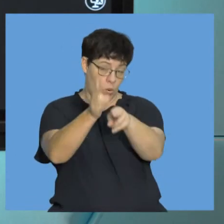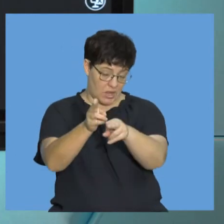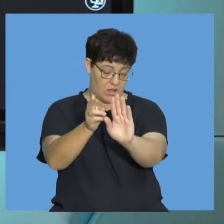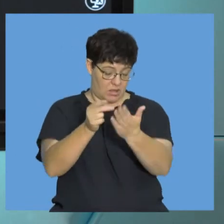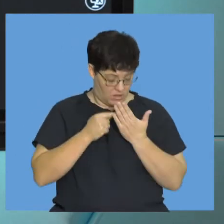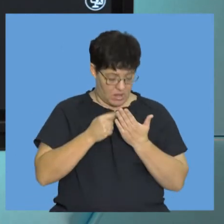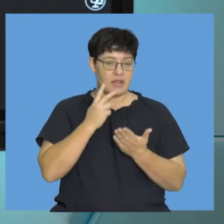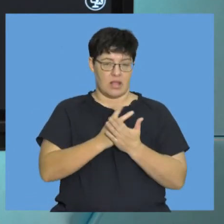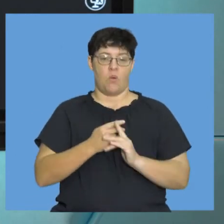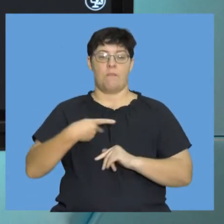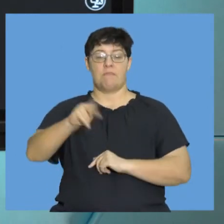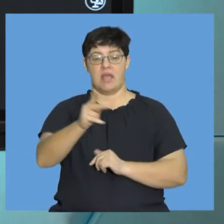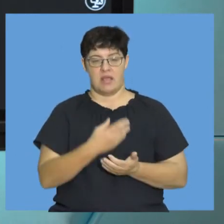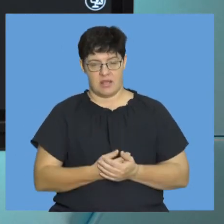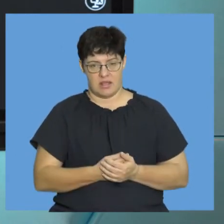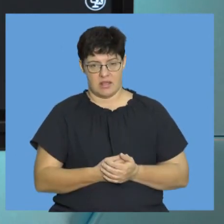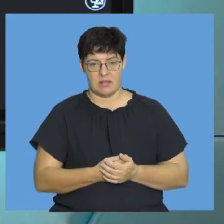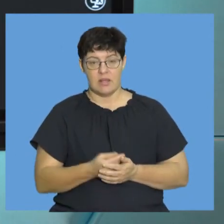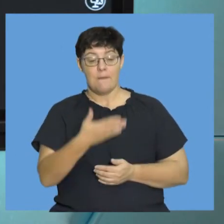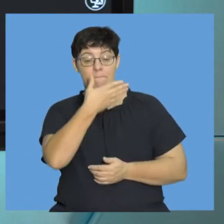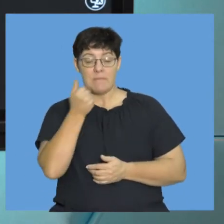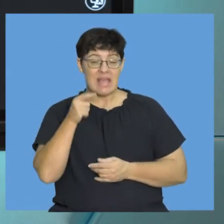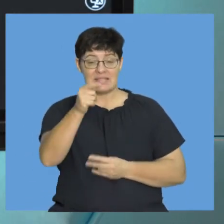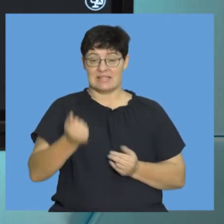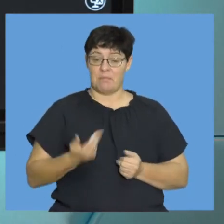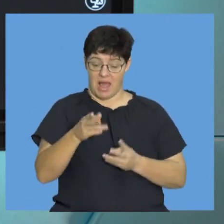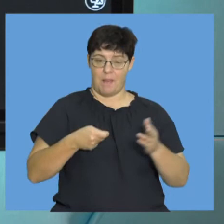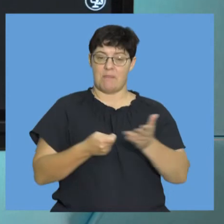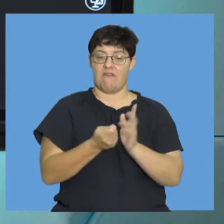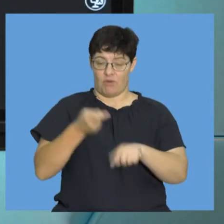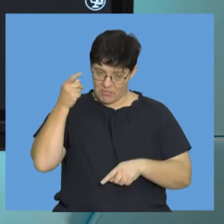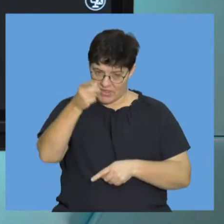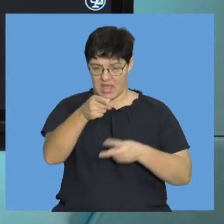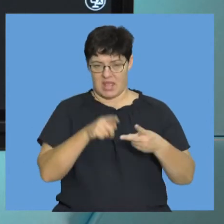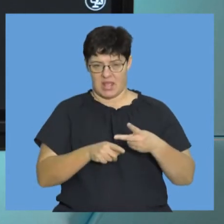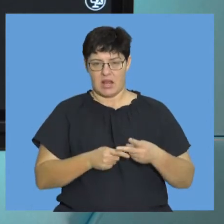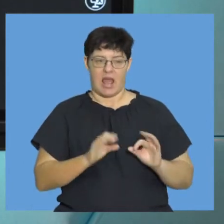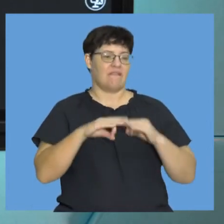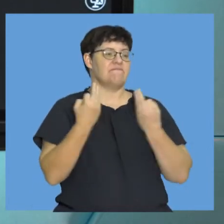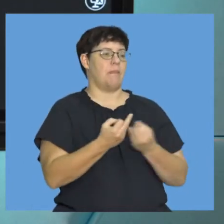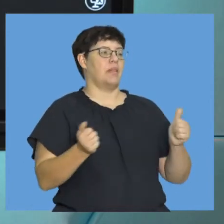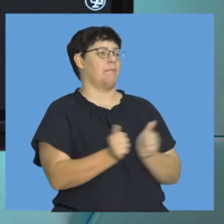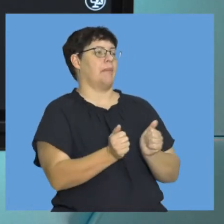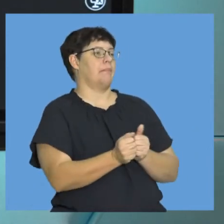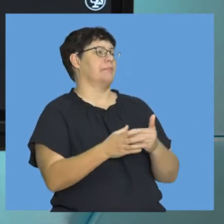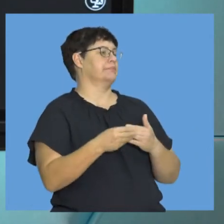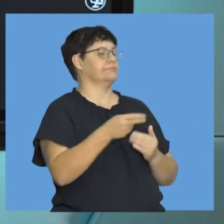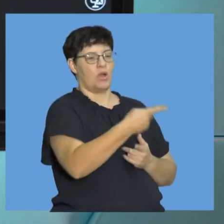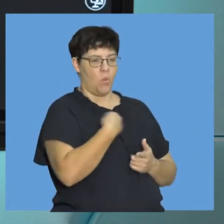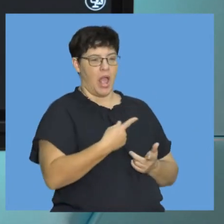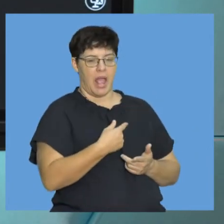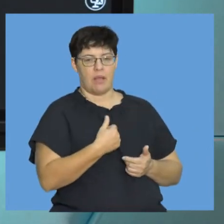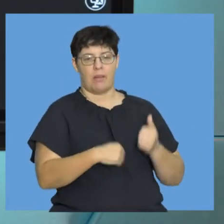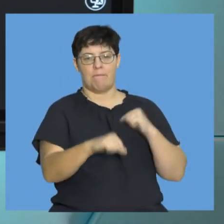need for whatever is ordered, that we are buying it from the best possible supplier and not from a family member where we can get